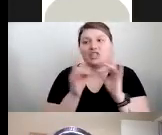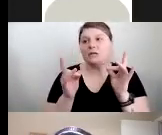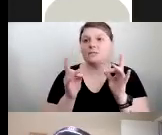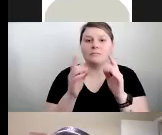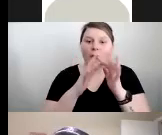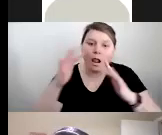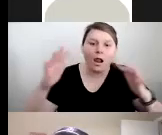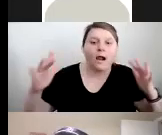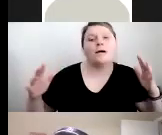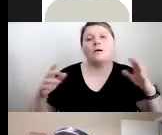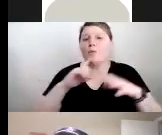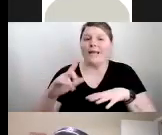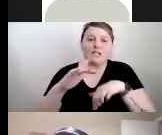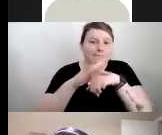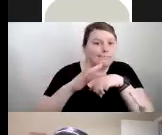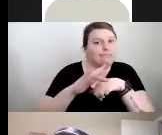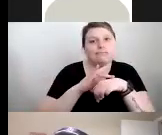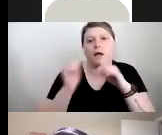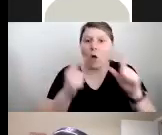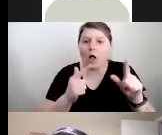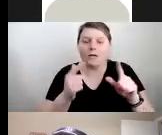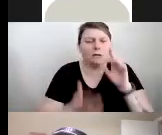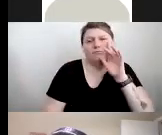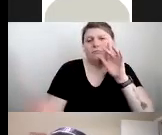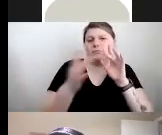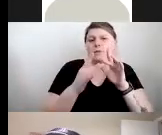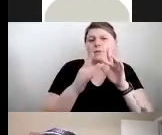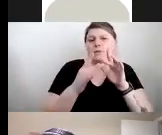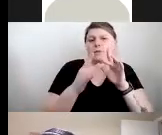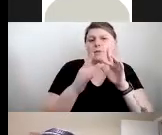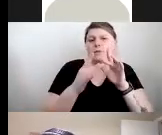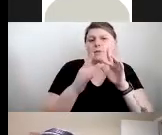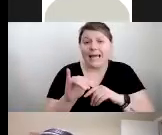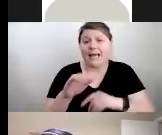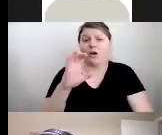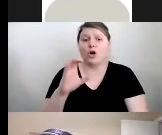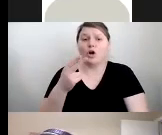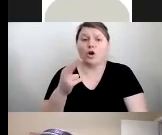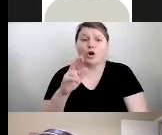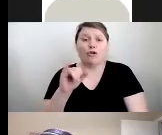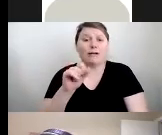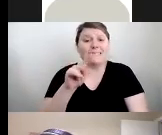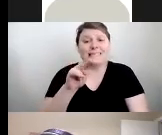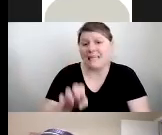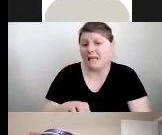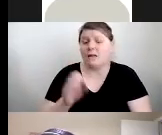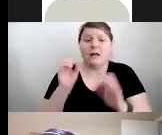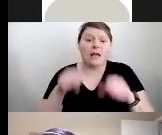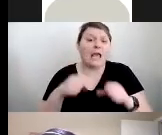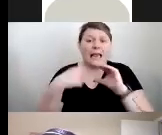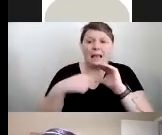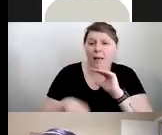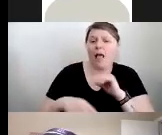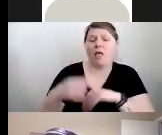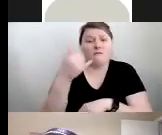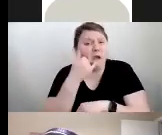the surface of all of them. So feel free to reach out to Kimberly or Christine. I'm happy to talk with you either over email or over